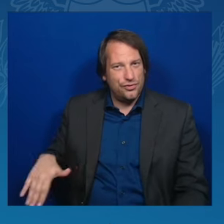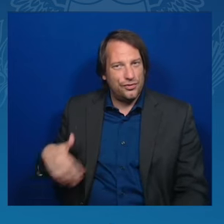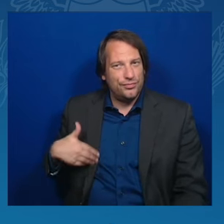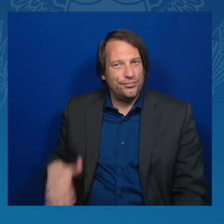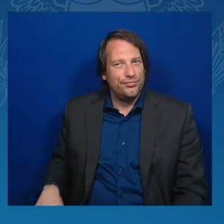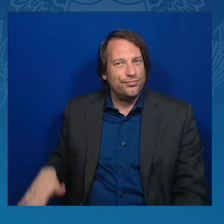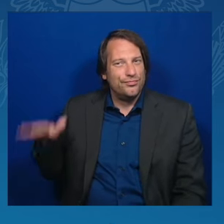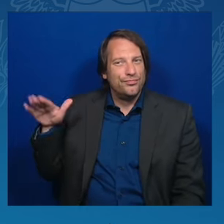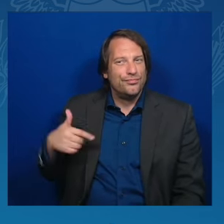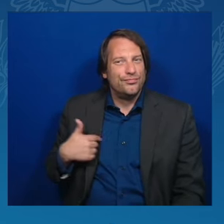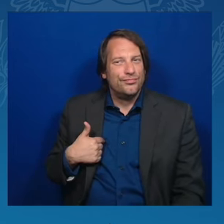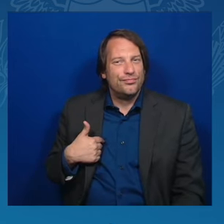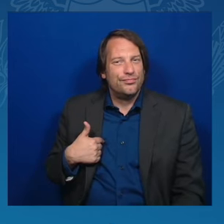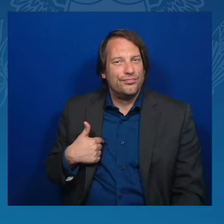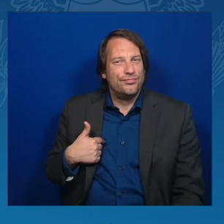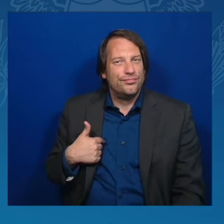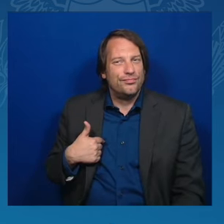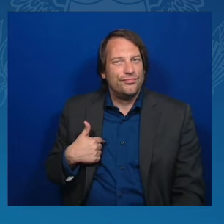believe.